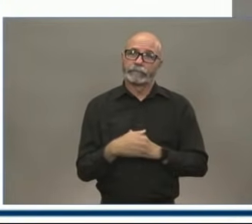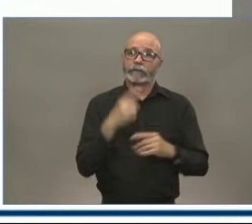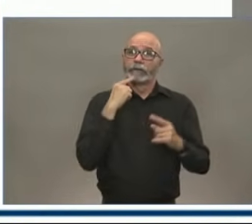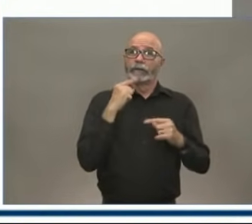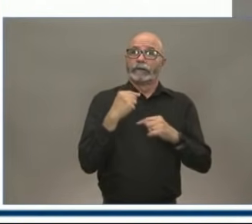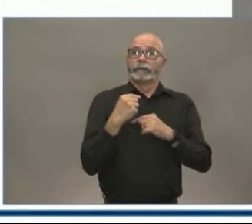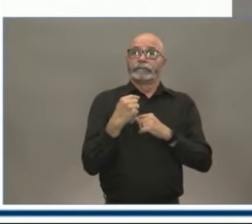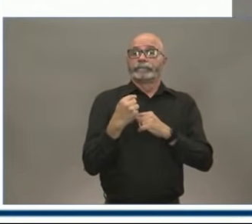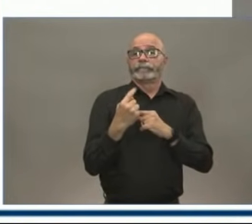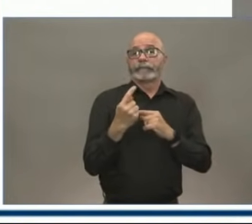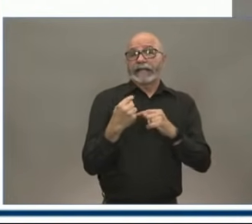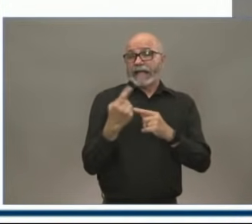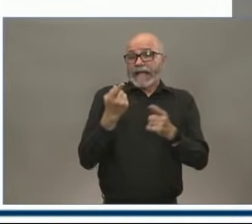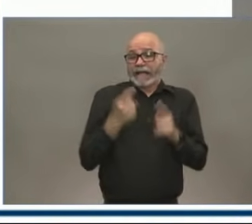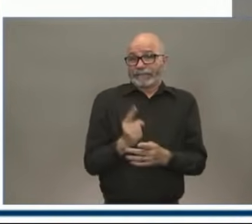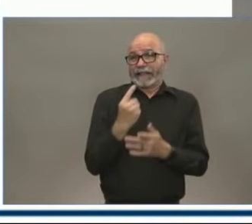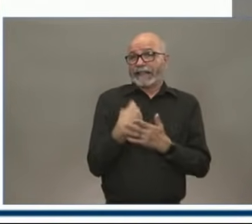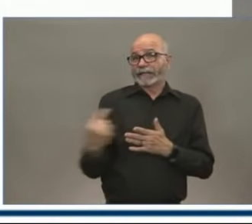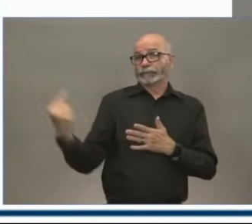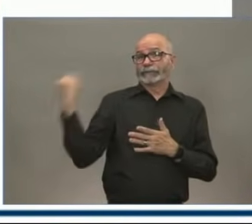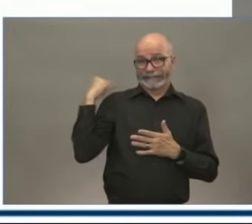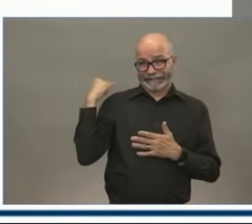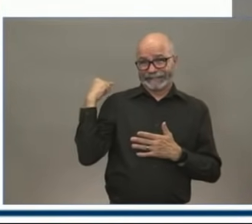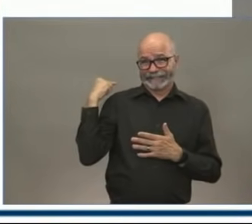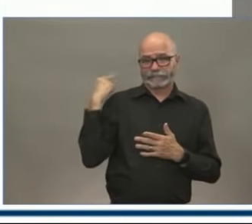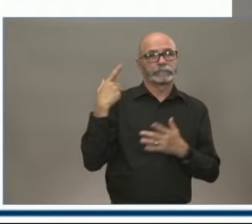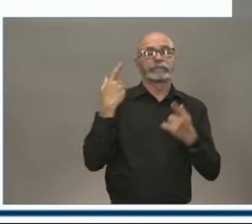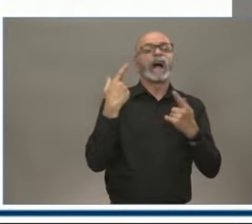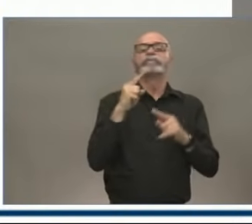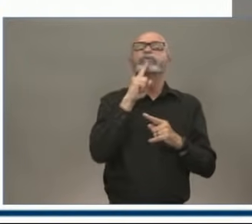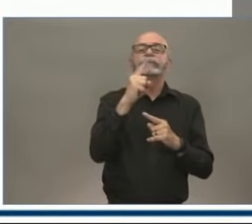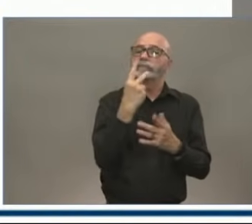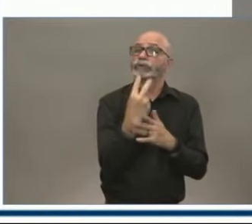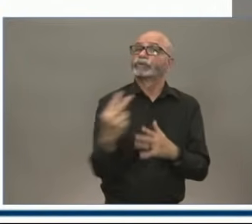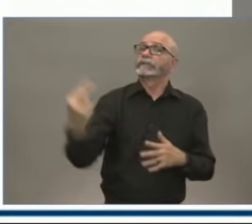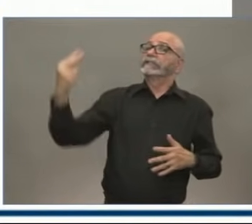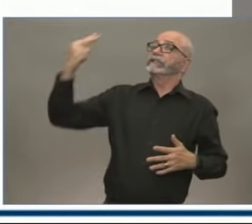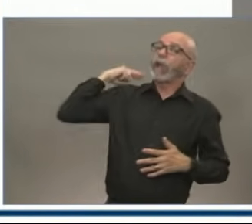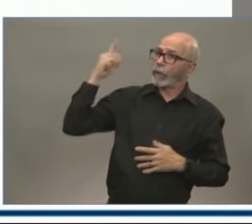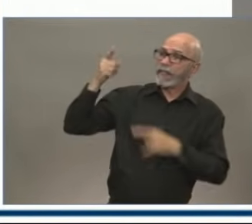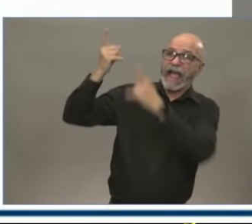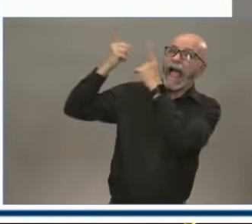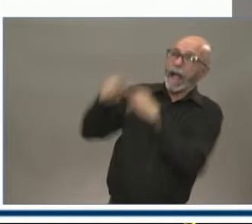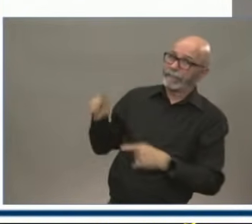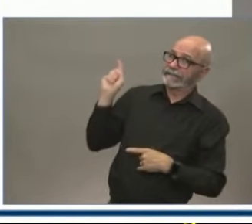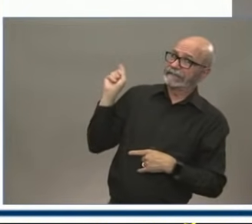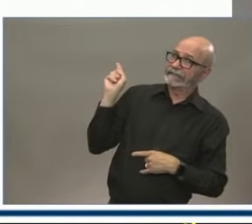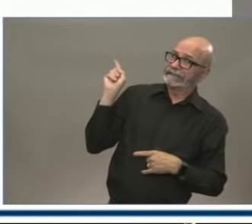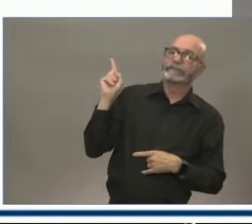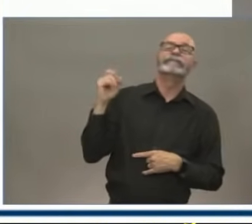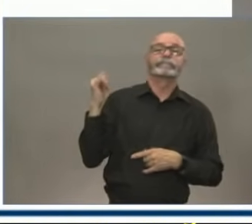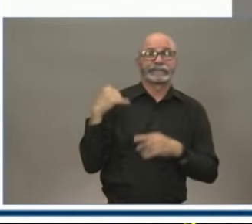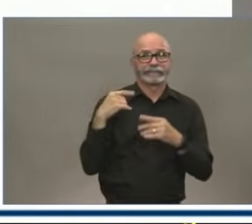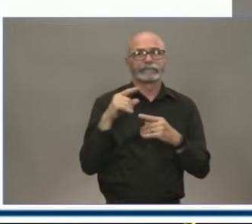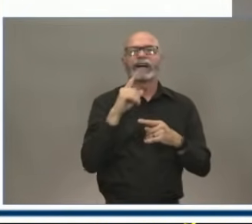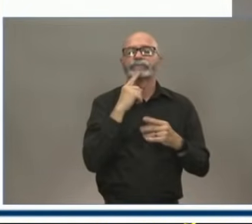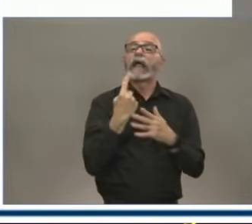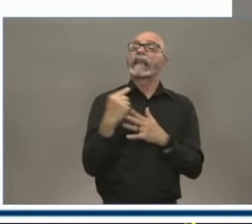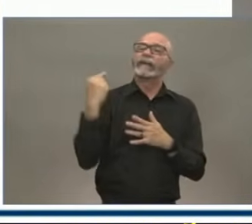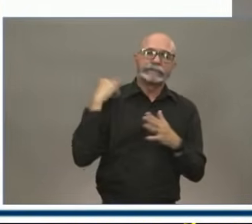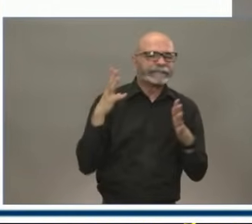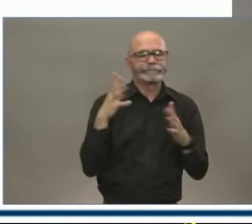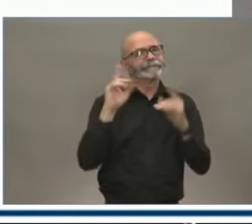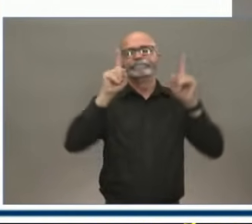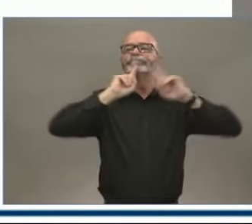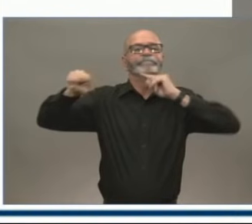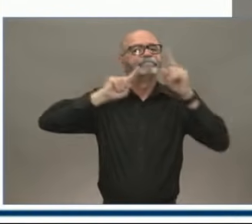later. We announced, it was a week ago that we announced substantive restrictions that came into effect, it'll be a week ago